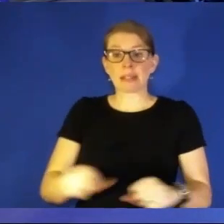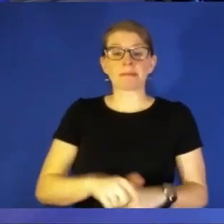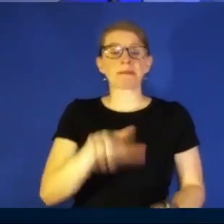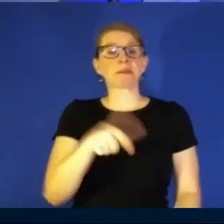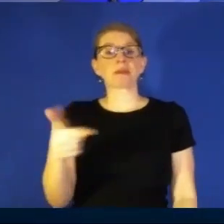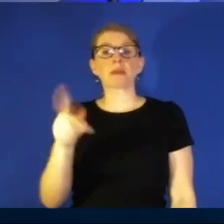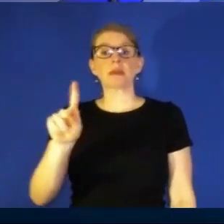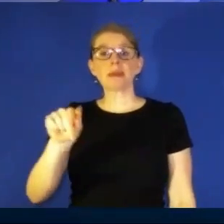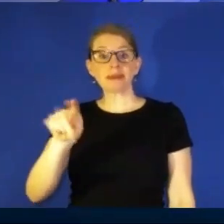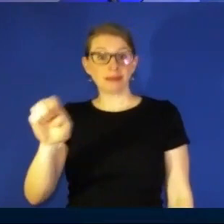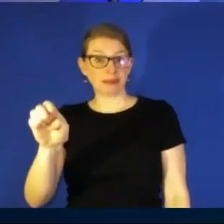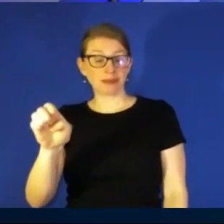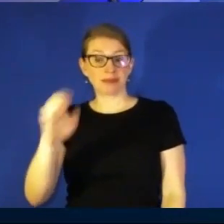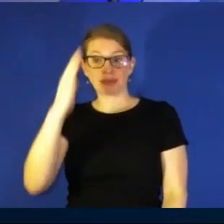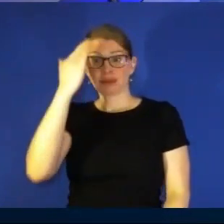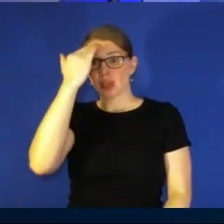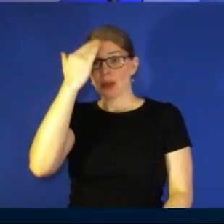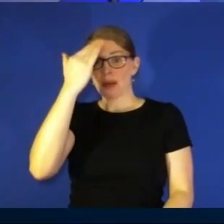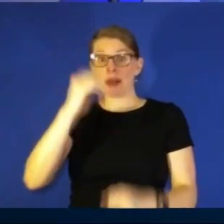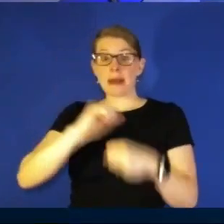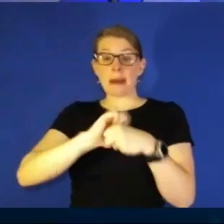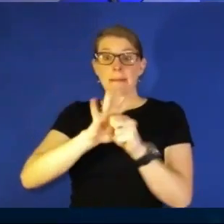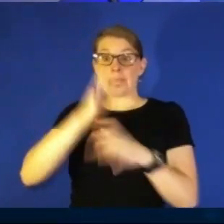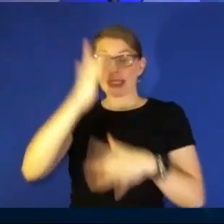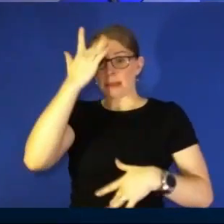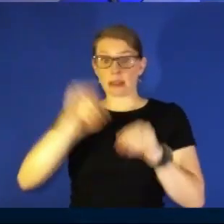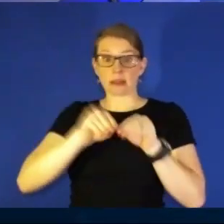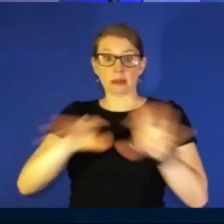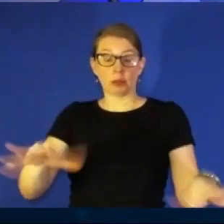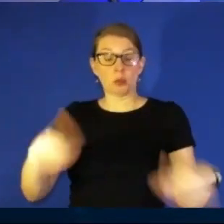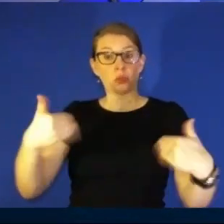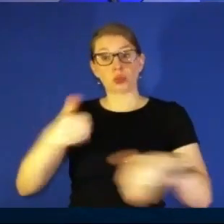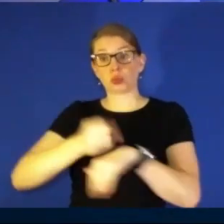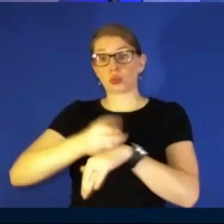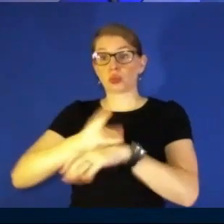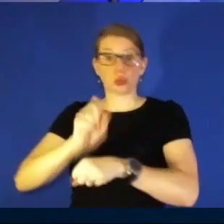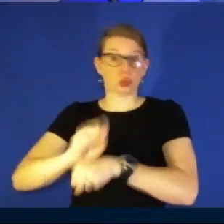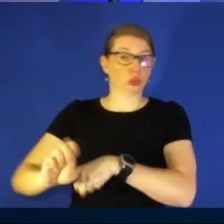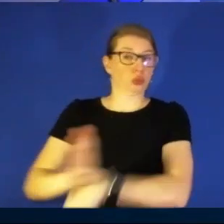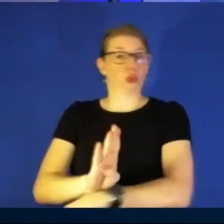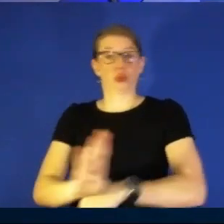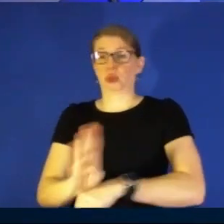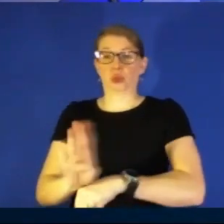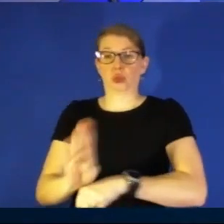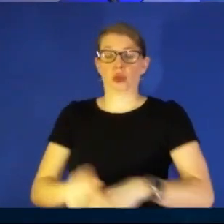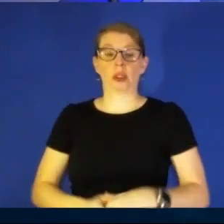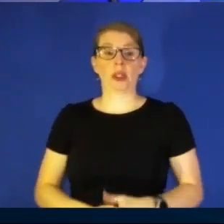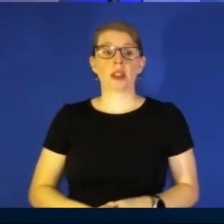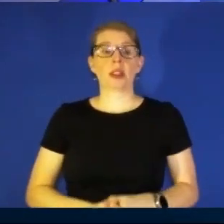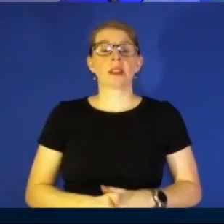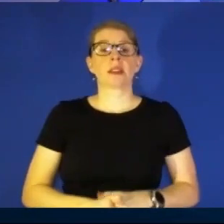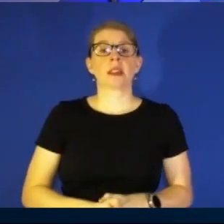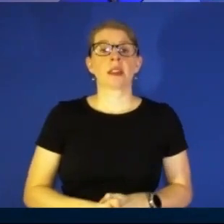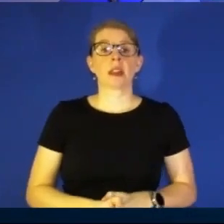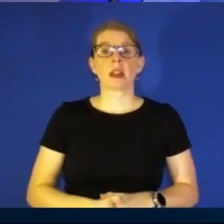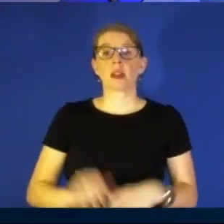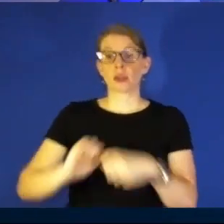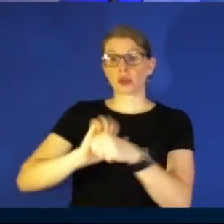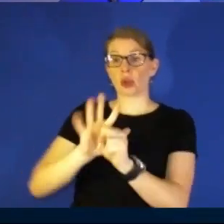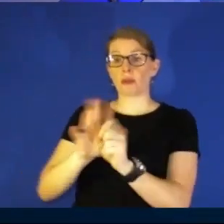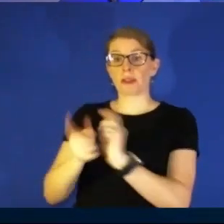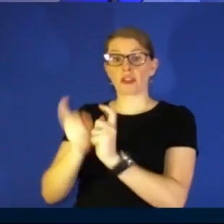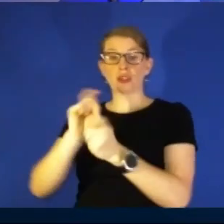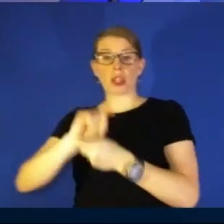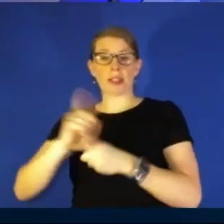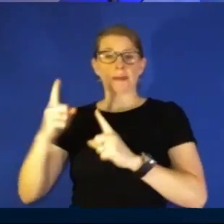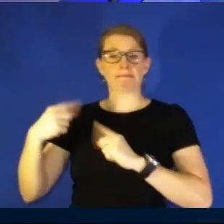we know the pandemic has kept social workers so busy, and I want to go to you for this question. How has COVID changed